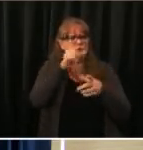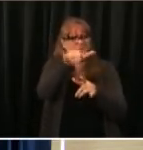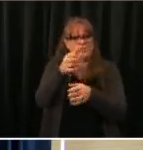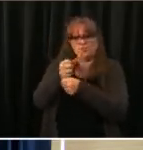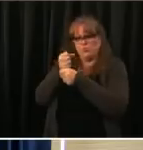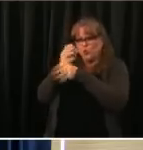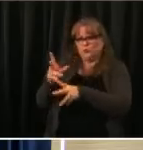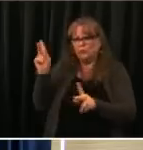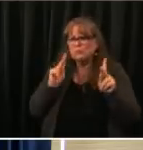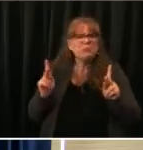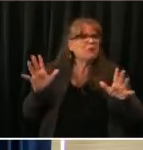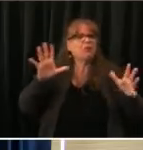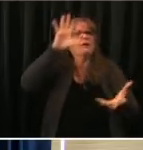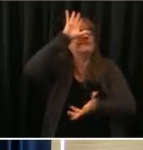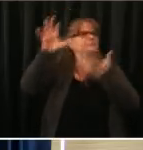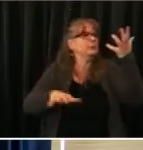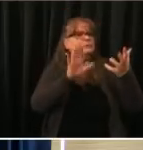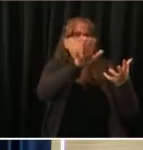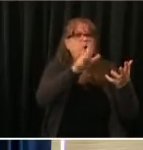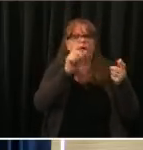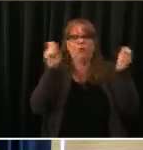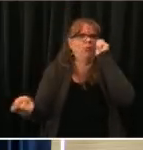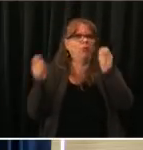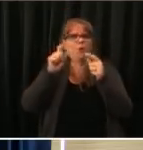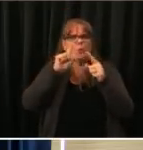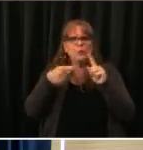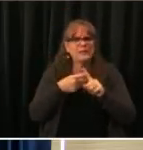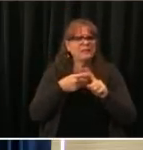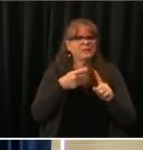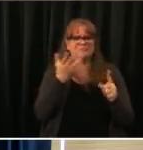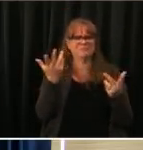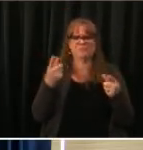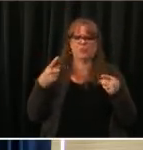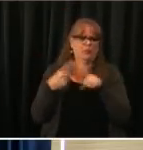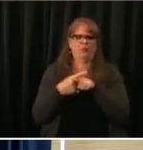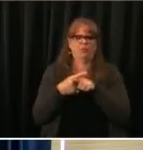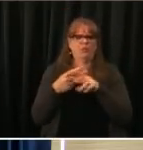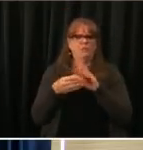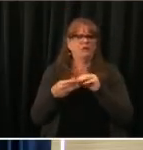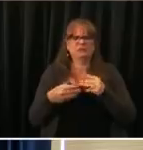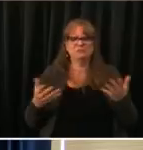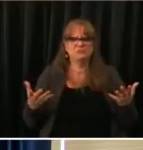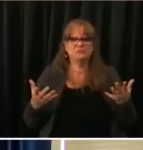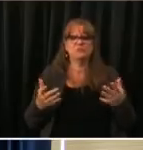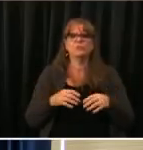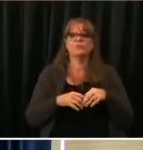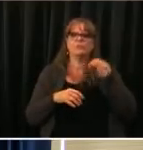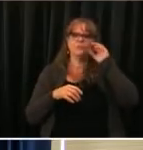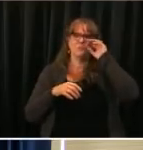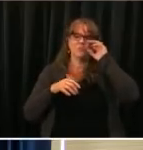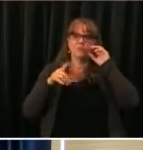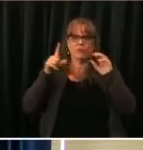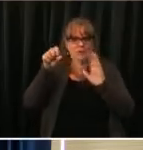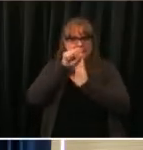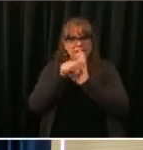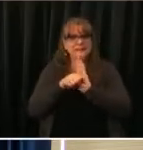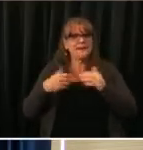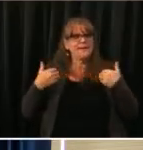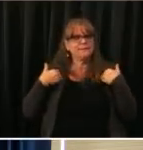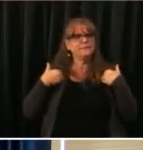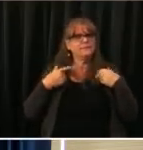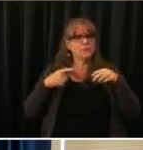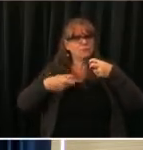How are you getting the message out on that? And then I also wanted to ask, if the state has had any issues or providers have had any issues with the vaccine going to